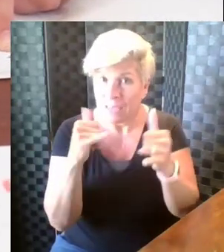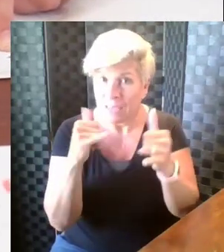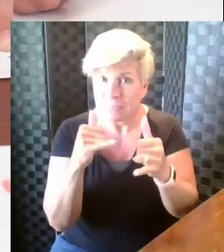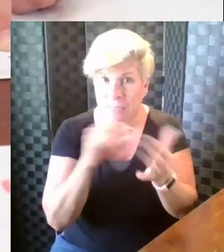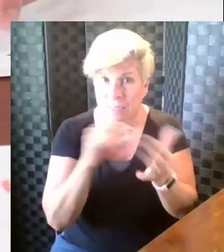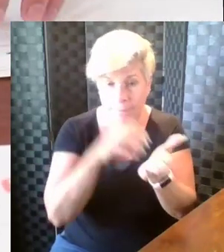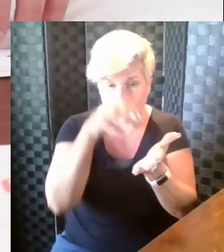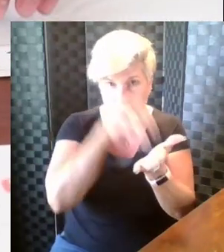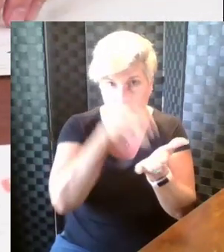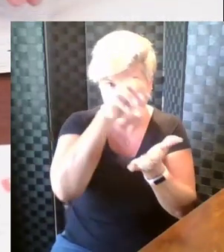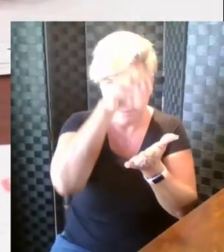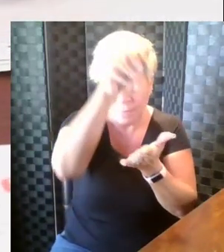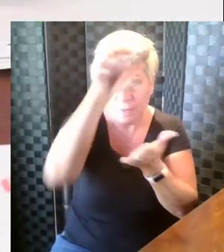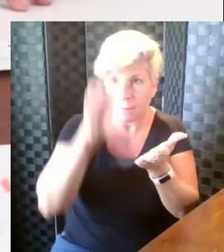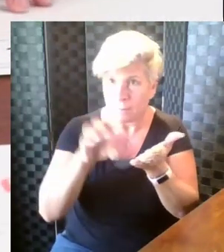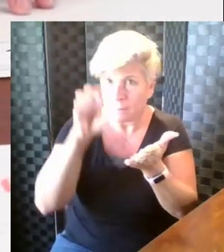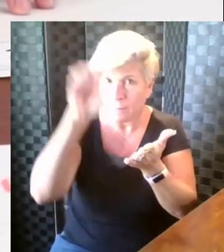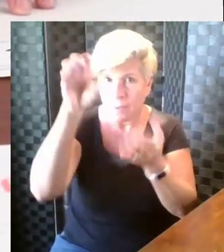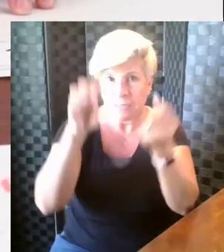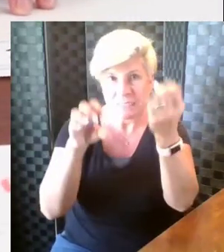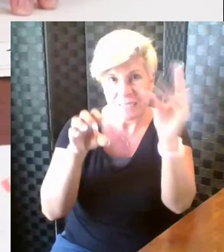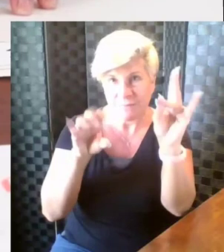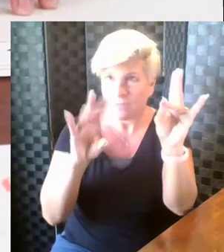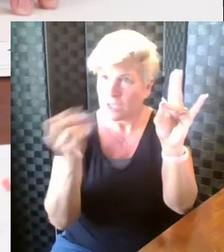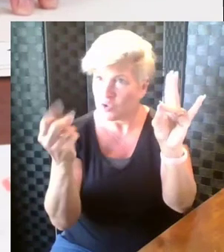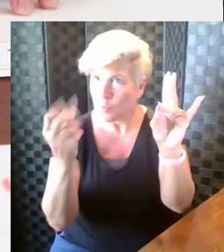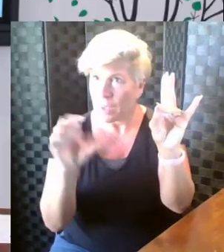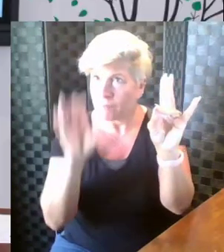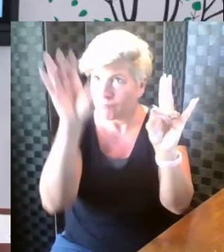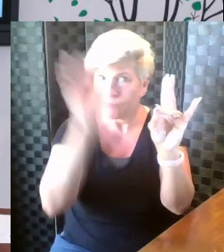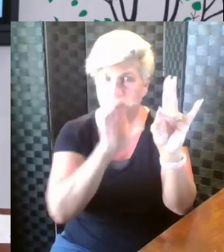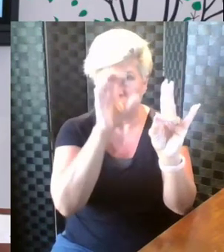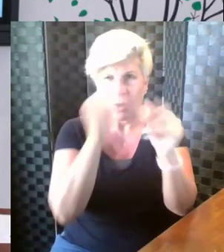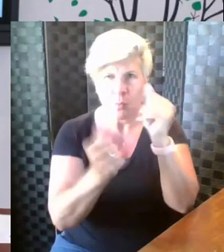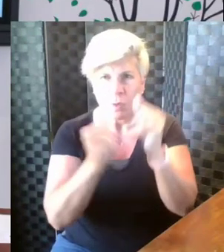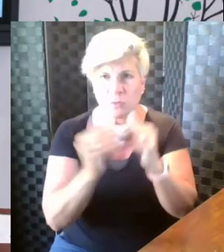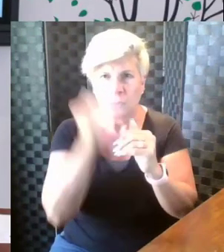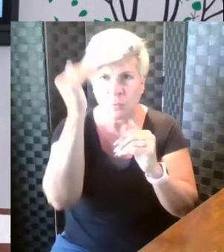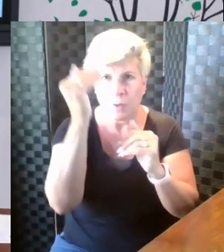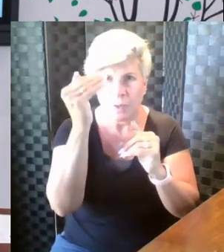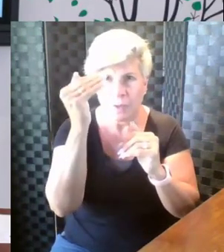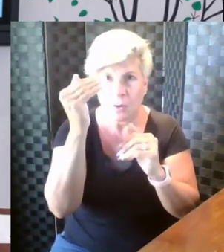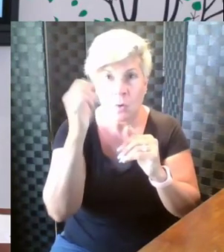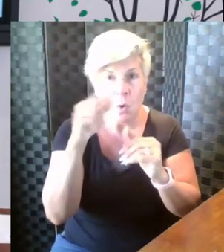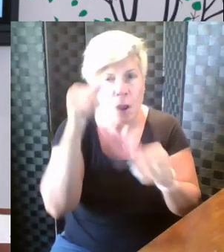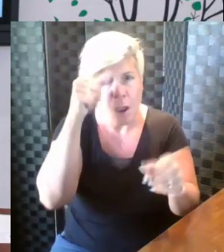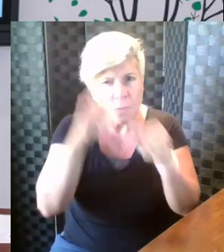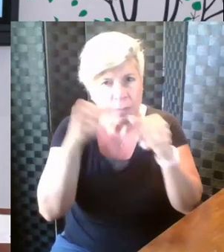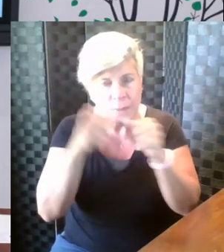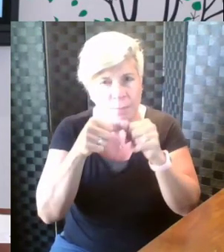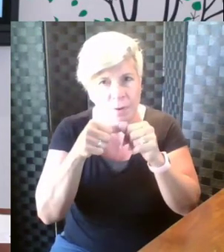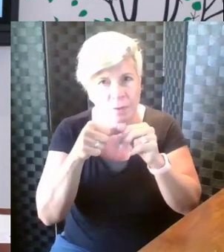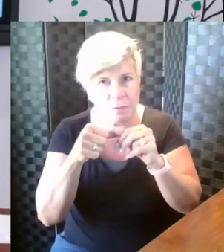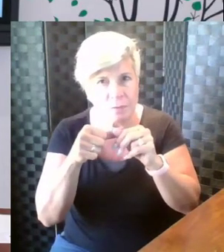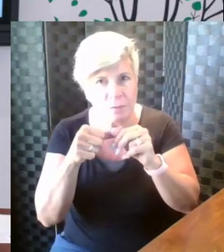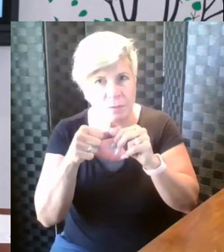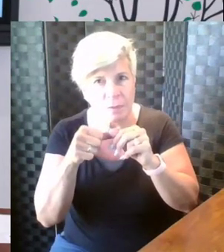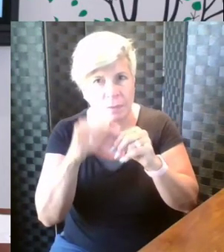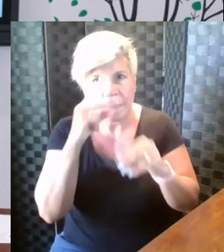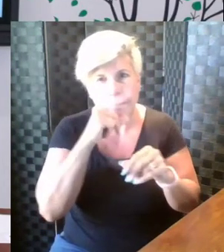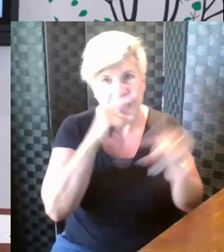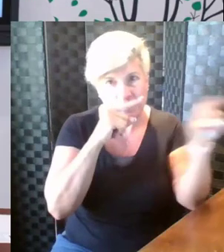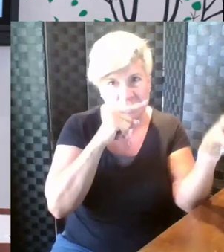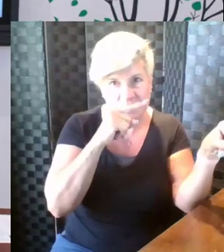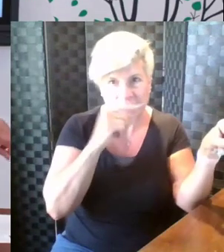stack 7 here and stack 12 here and see which number is greater. Or I could remember the mouse might be at